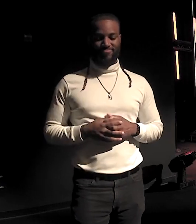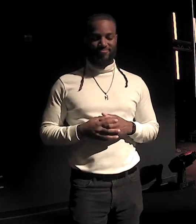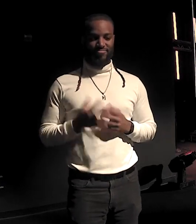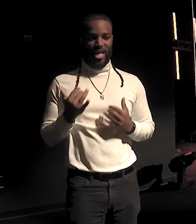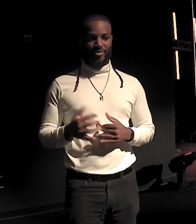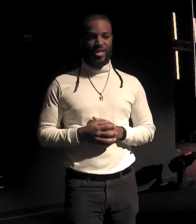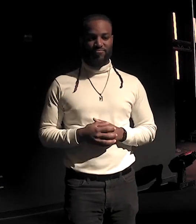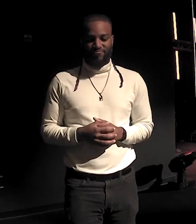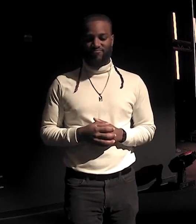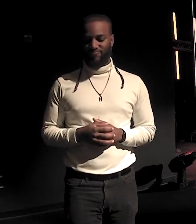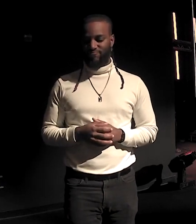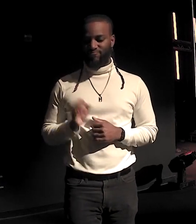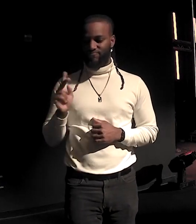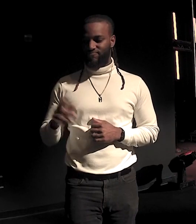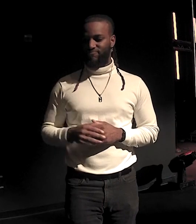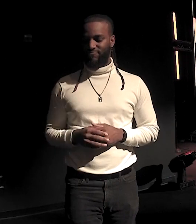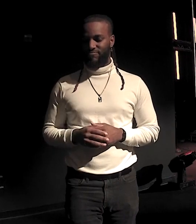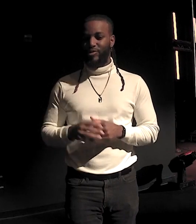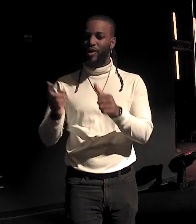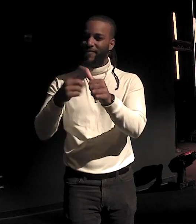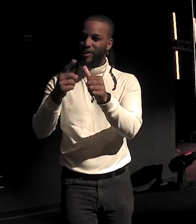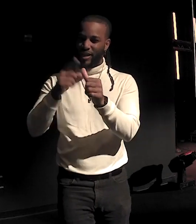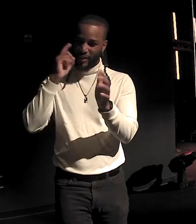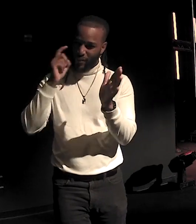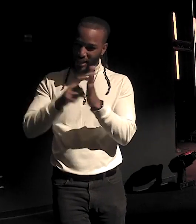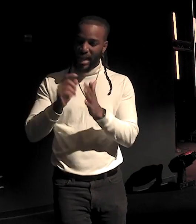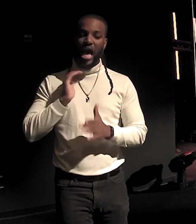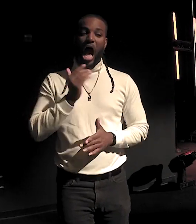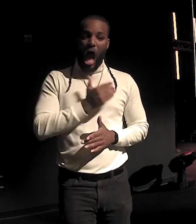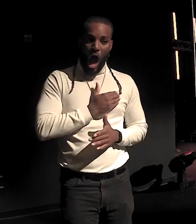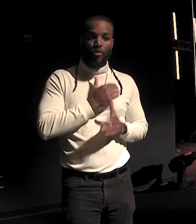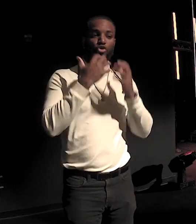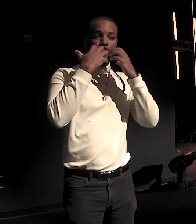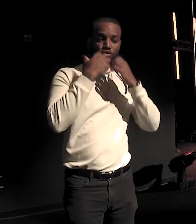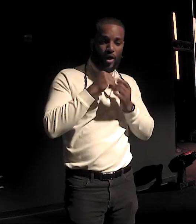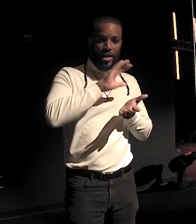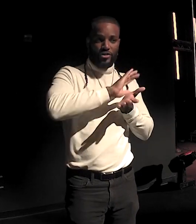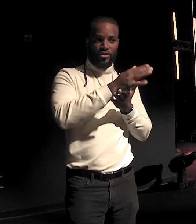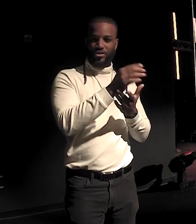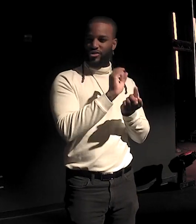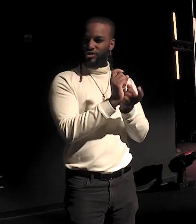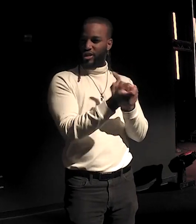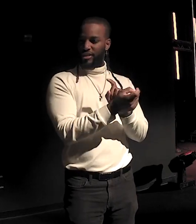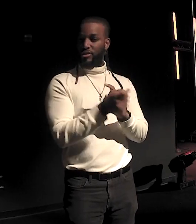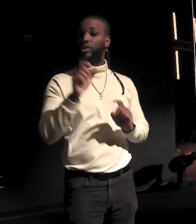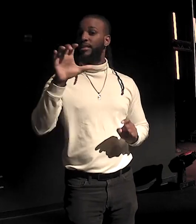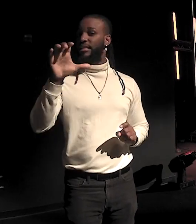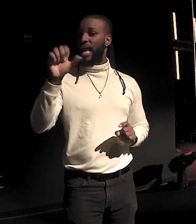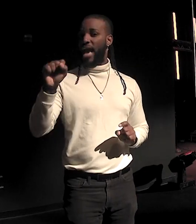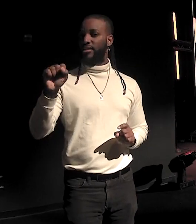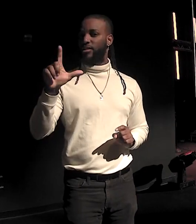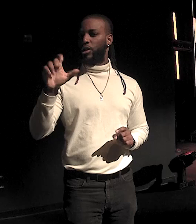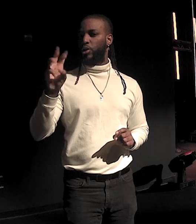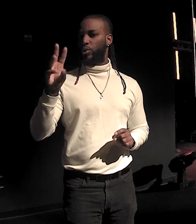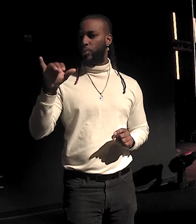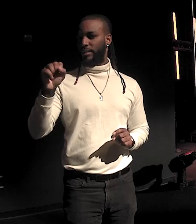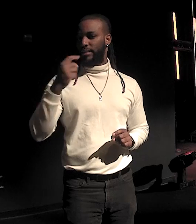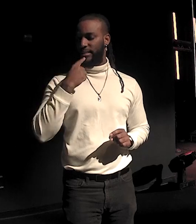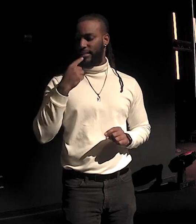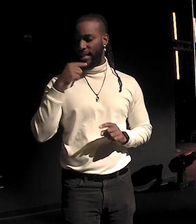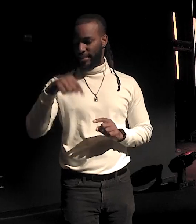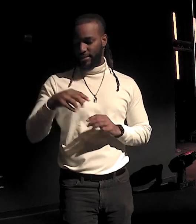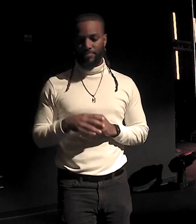going to be? So the first thing we have to recognize is that our treasures change. Actually, C.S. Lewis said it this way. I think this is pretty